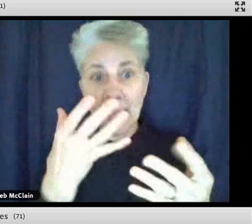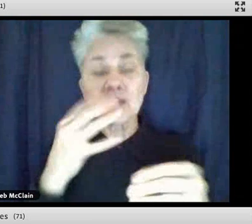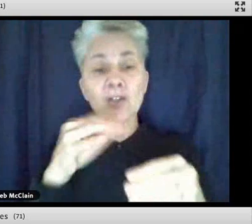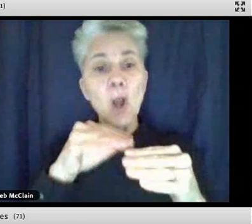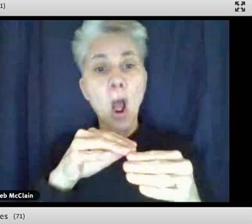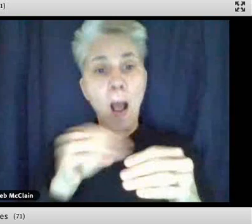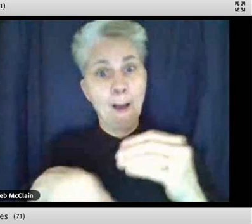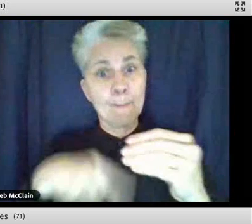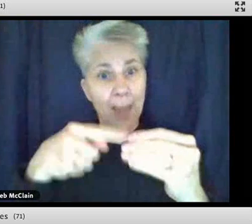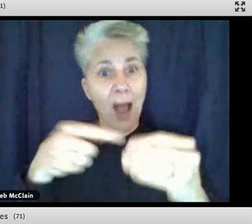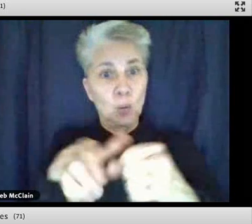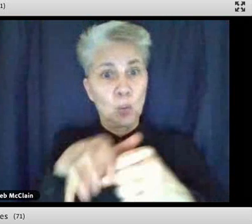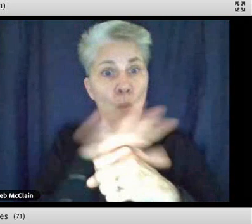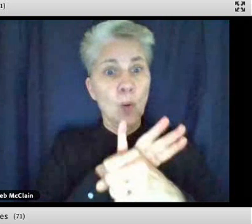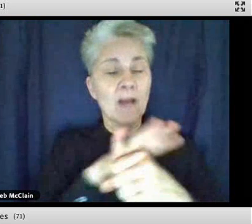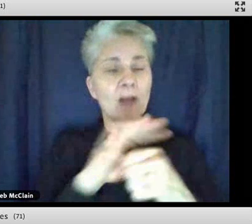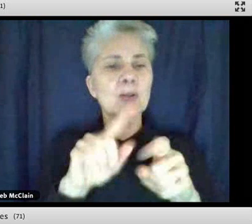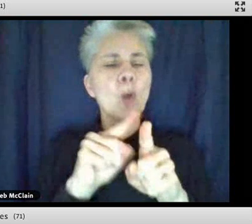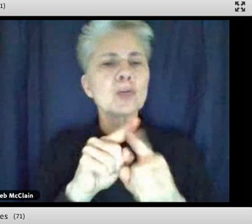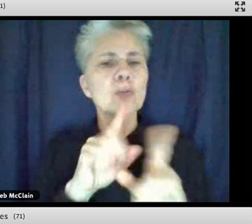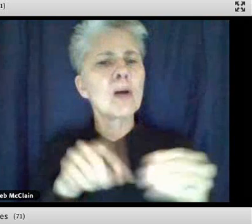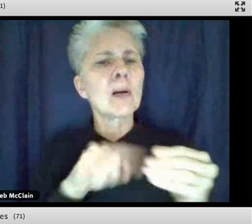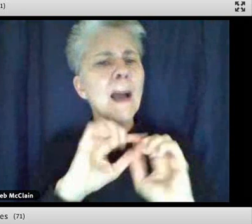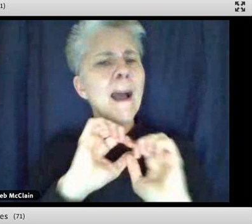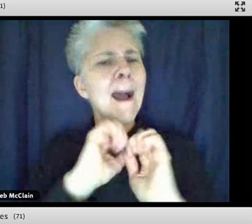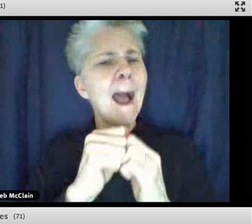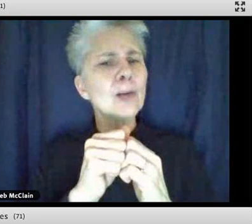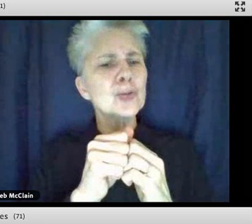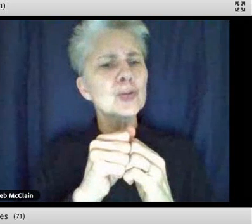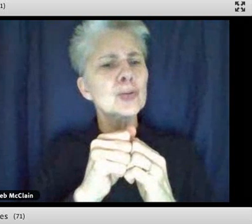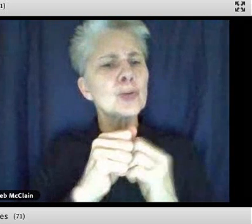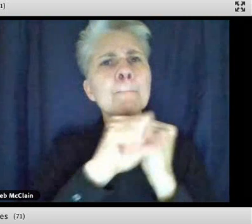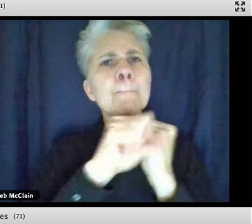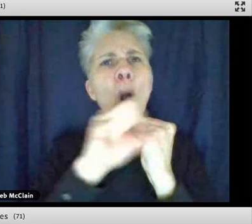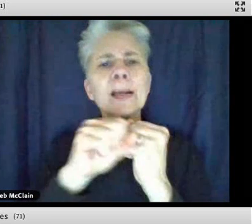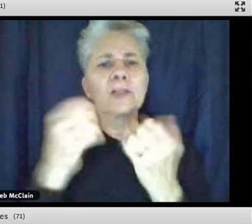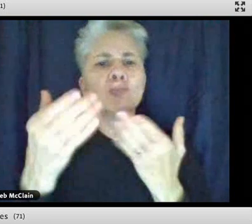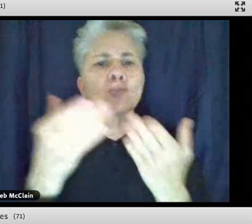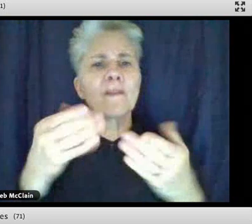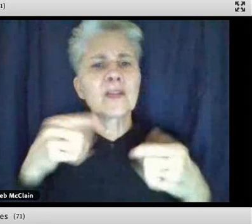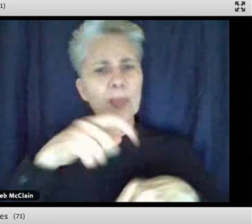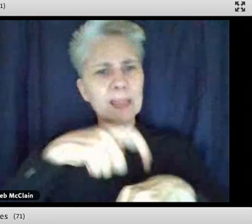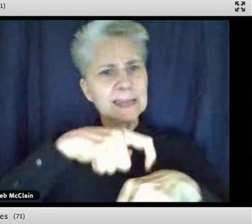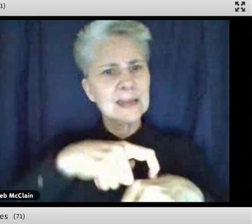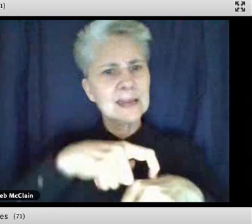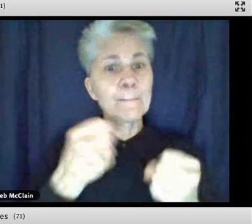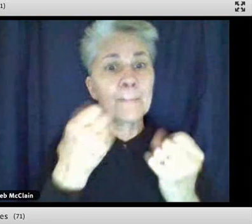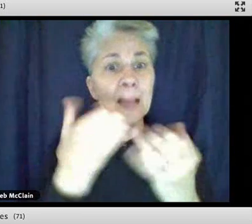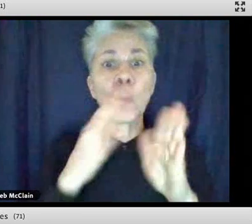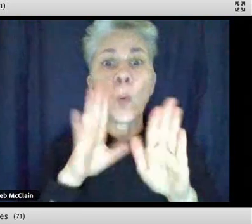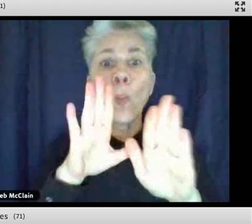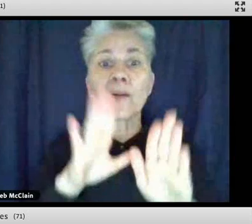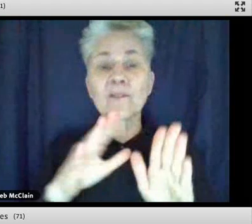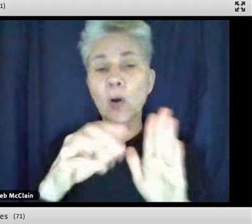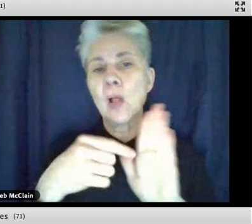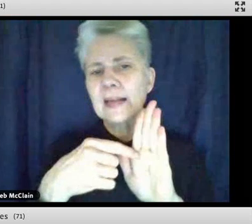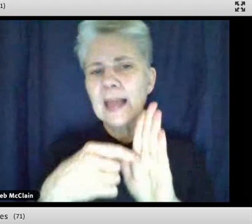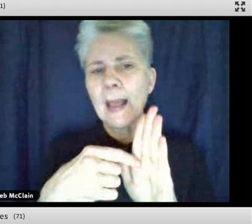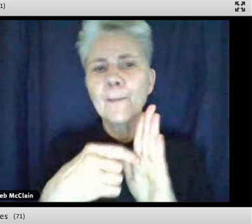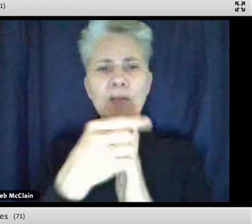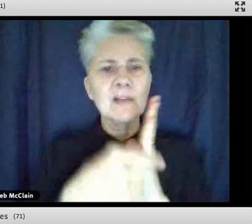on coronavirus, but I also want to talk about how to market your services during this time, because there's lots of great examples of LibGuides